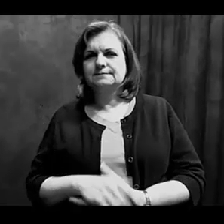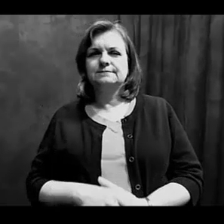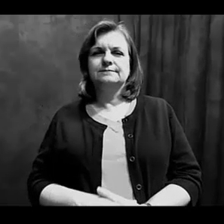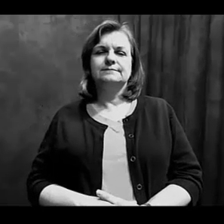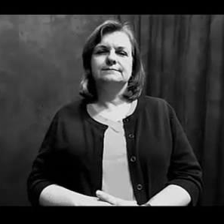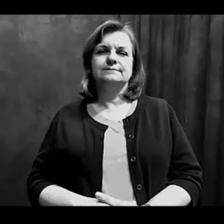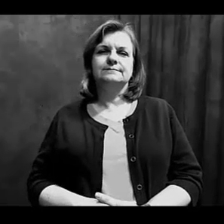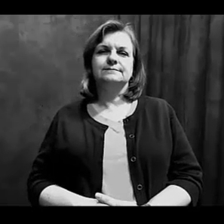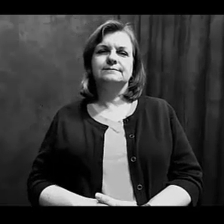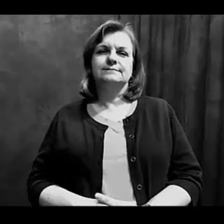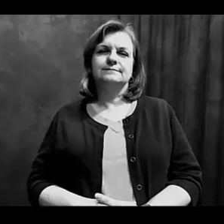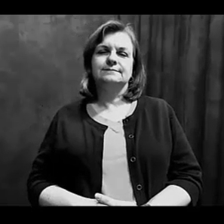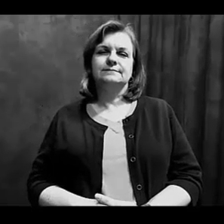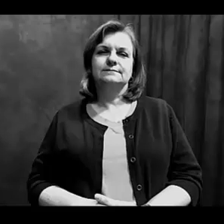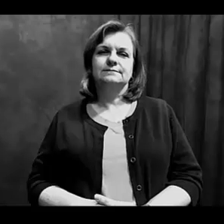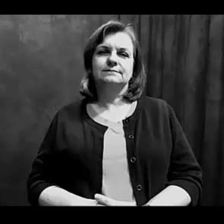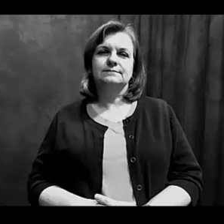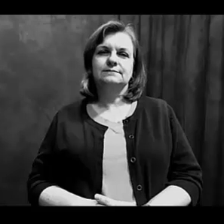mean?